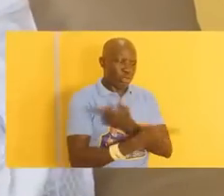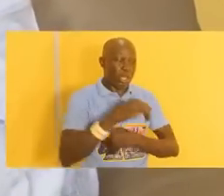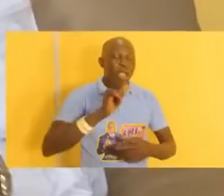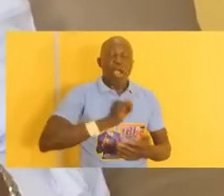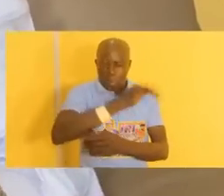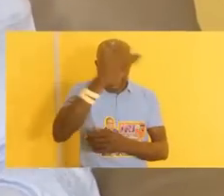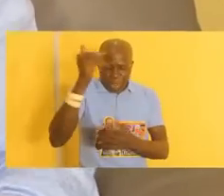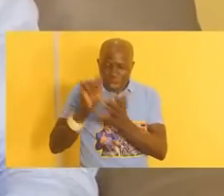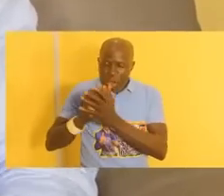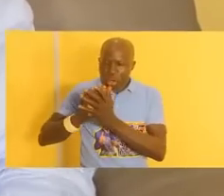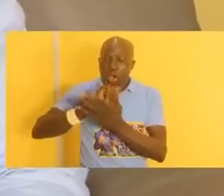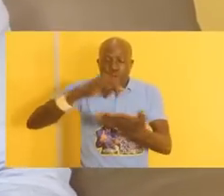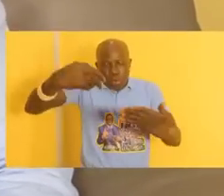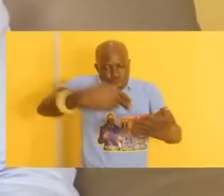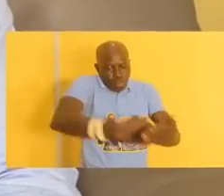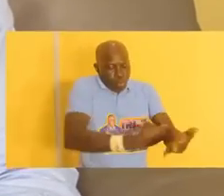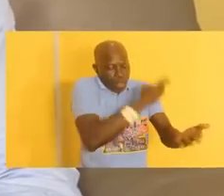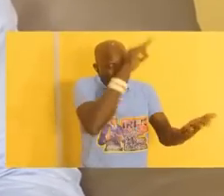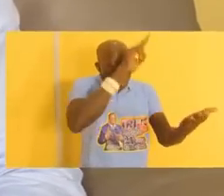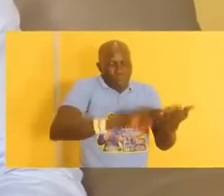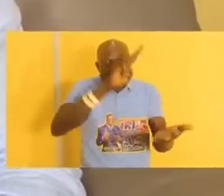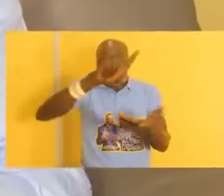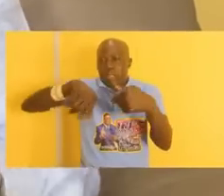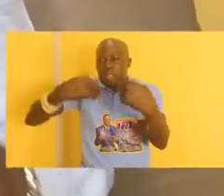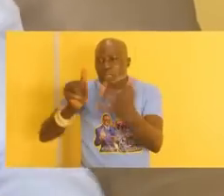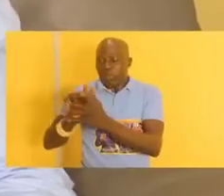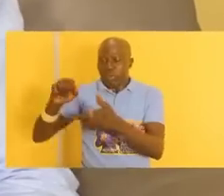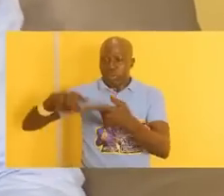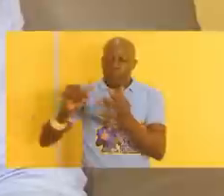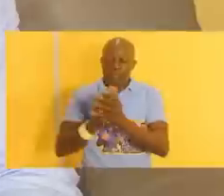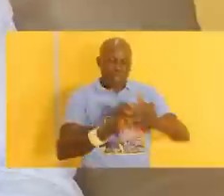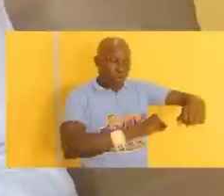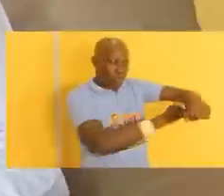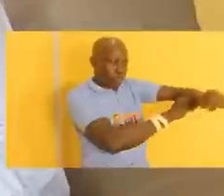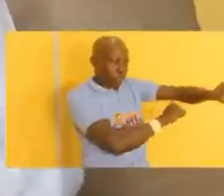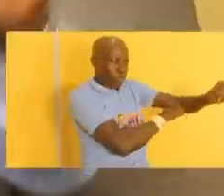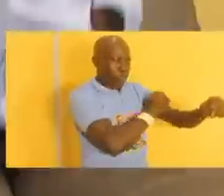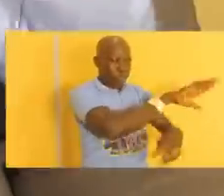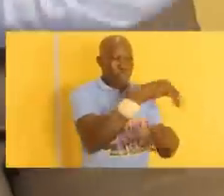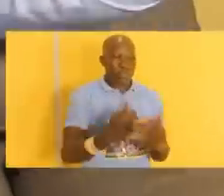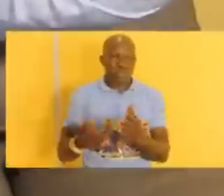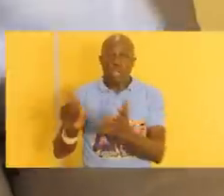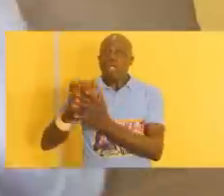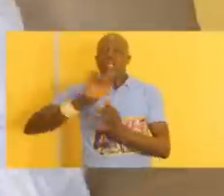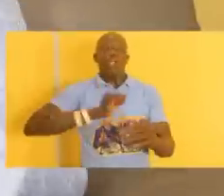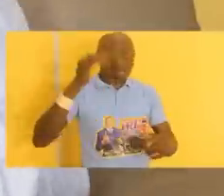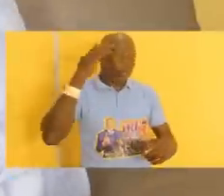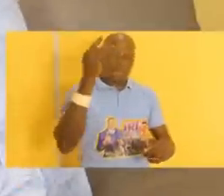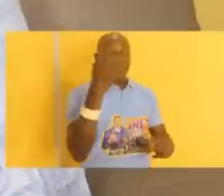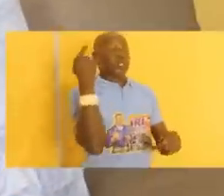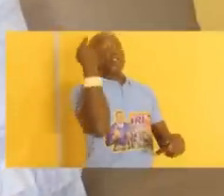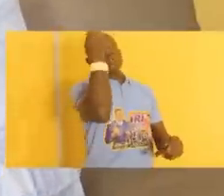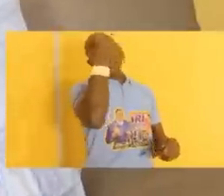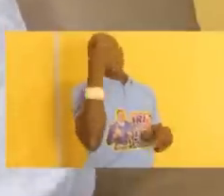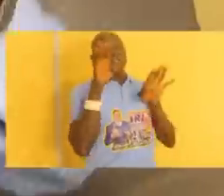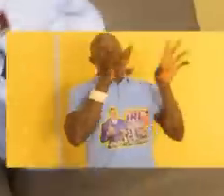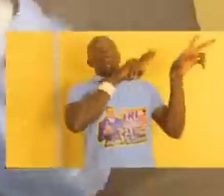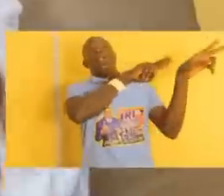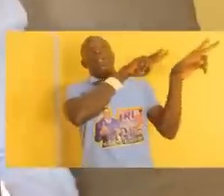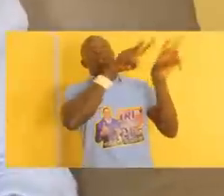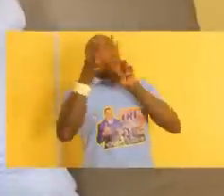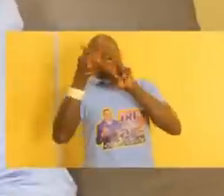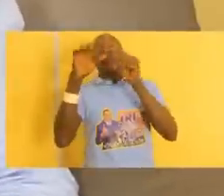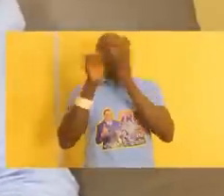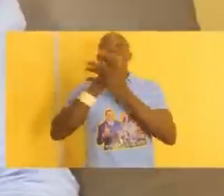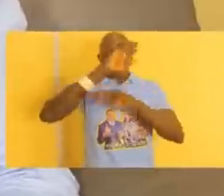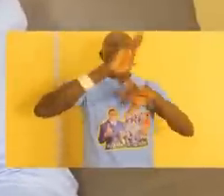Awon oyibo to ma fun ni iwe eri yi. The white men that will give you this certificate. Awon to fa support yi. The people that want to support. support you. Woman, you lie. They will watch you live. Then you want